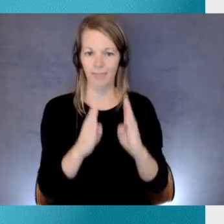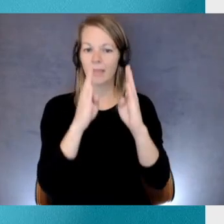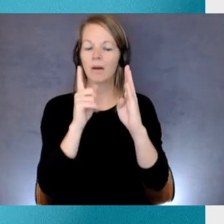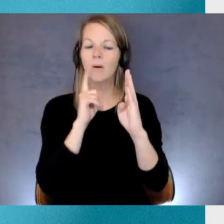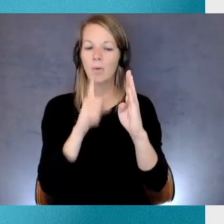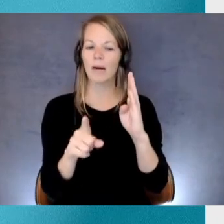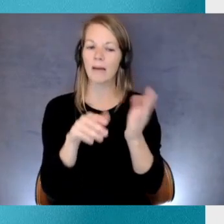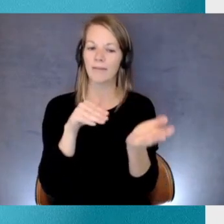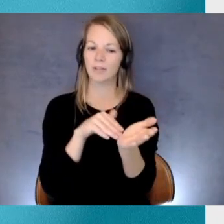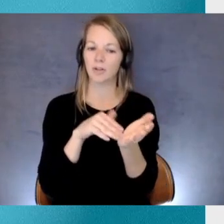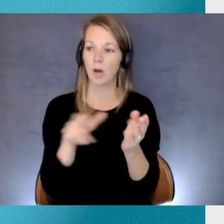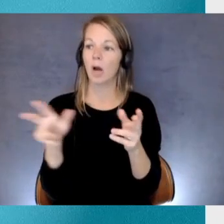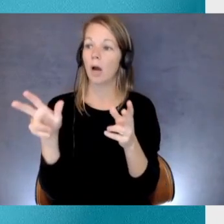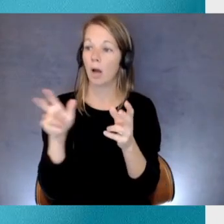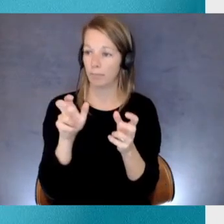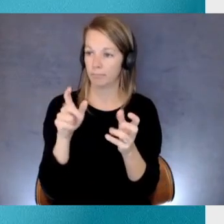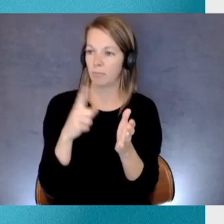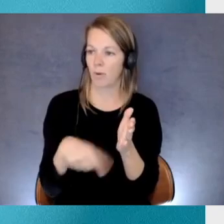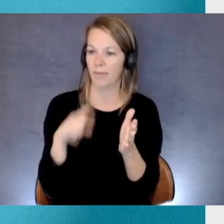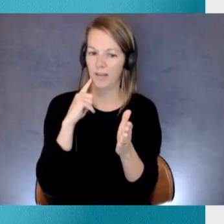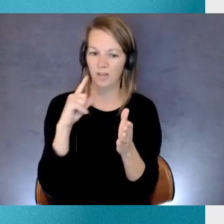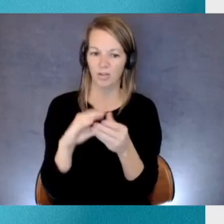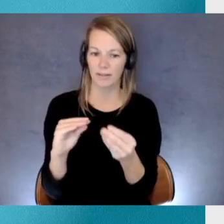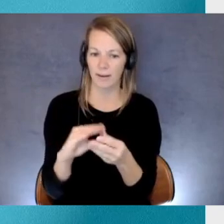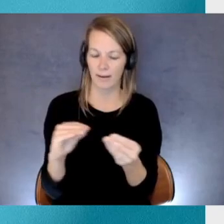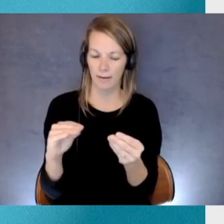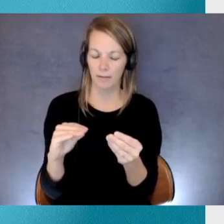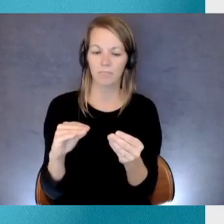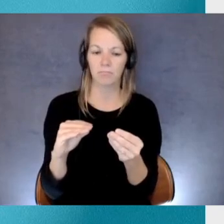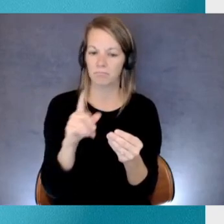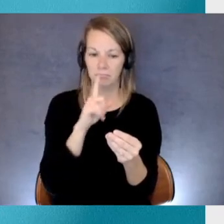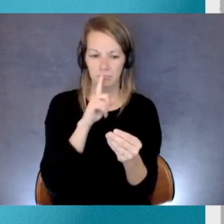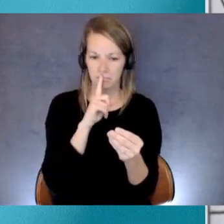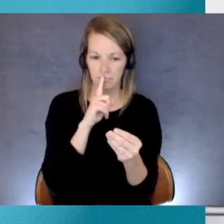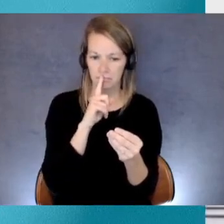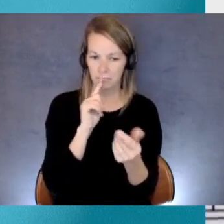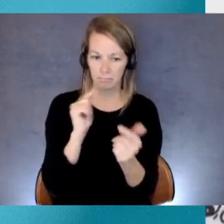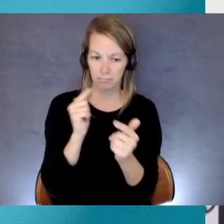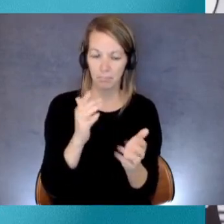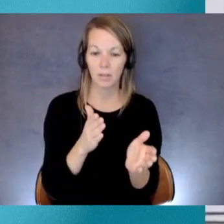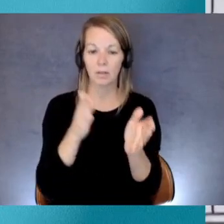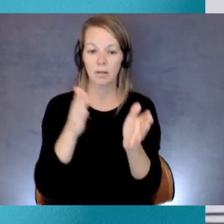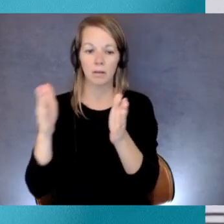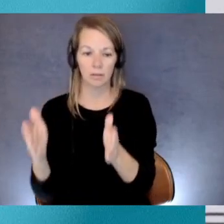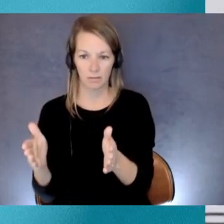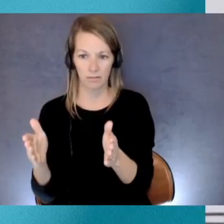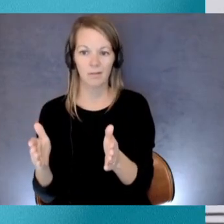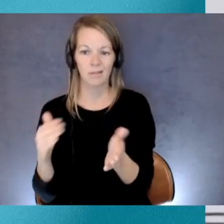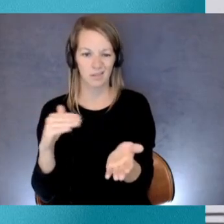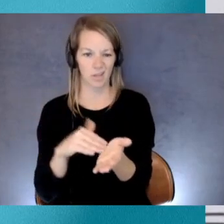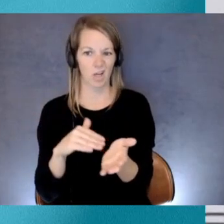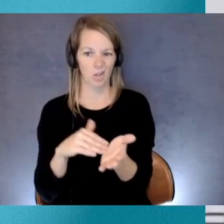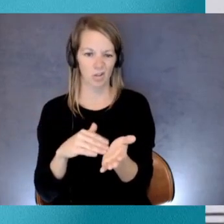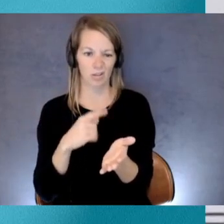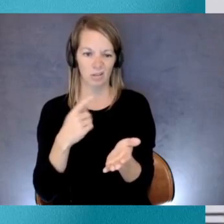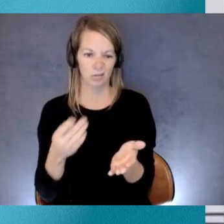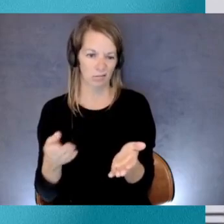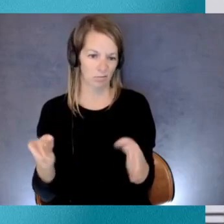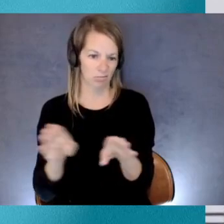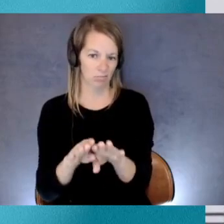of takes in whatever the person just said. Nothing else is said. And then the physician says a closing statement.